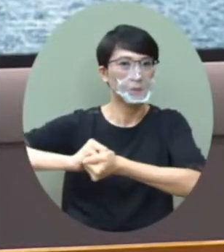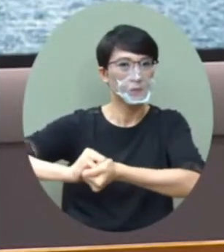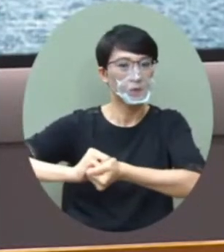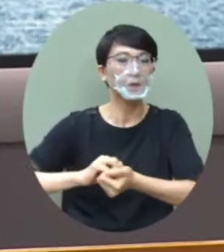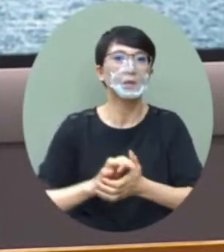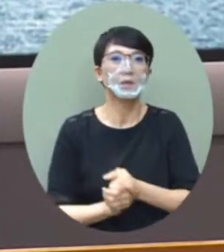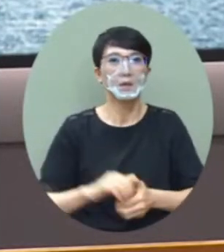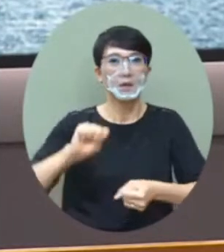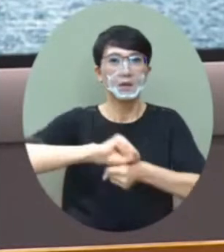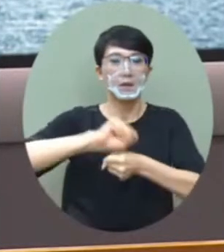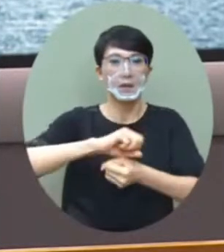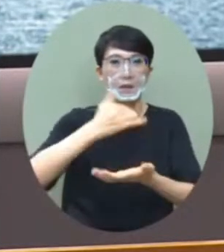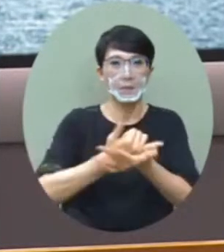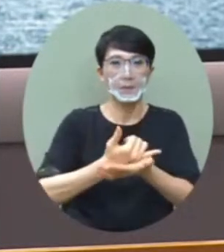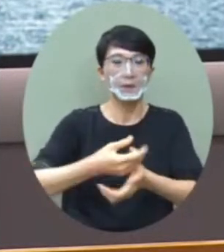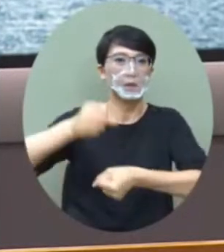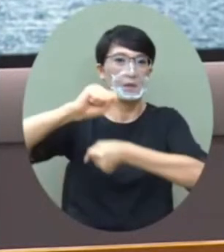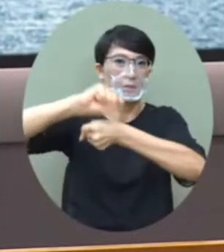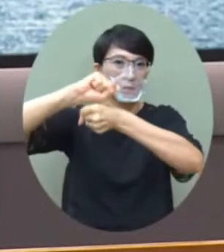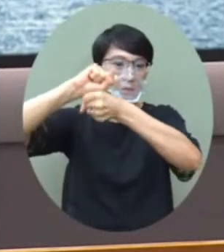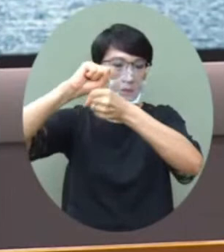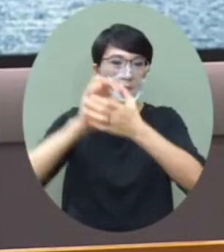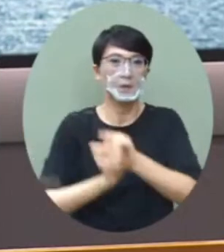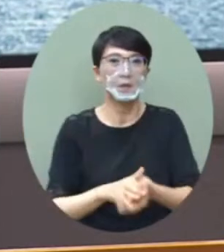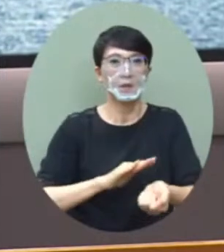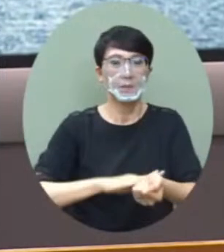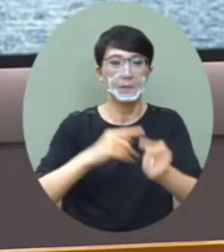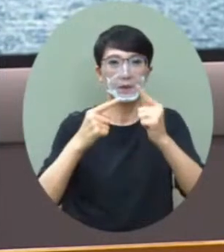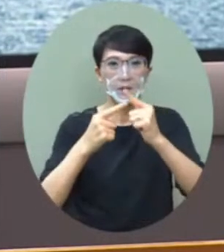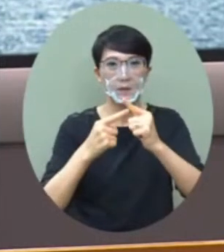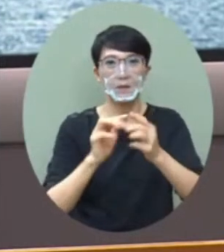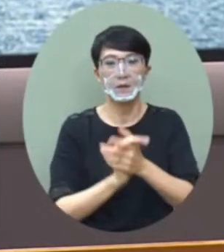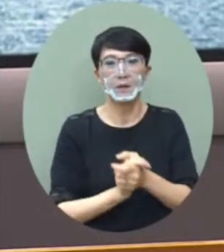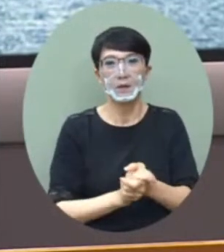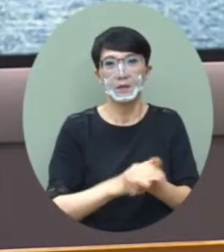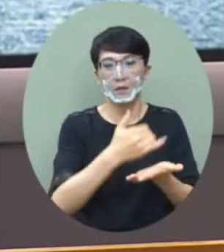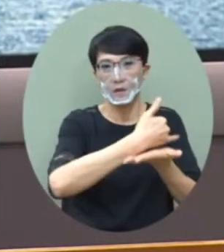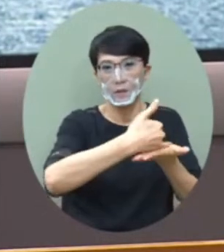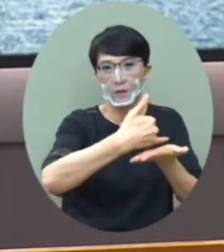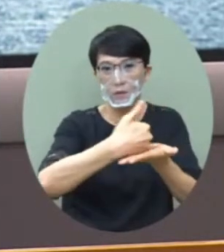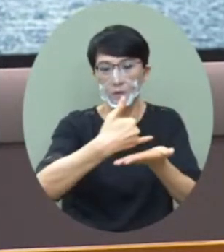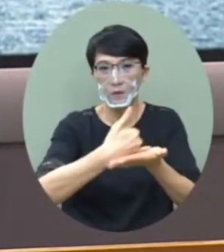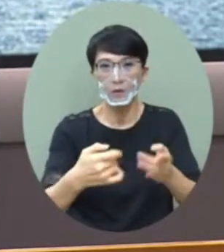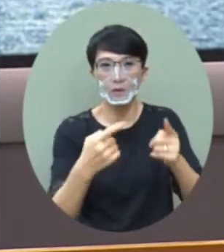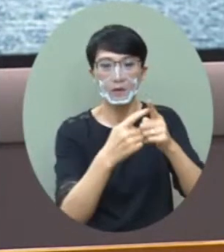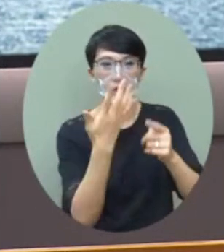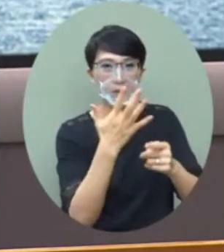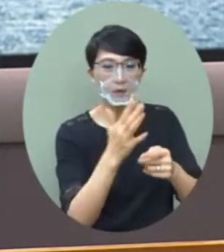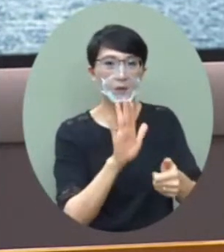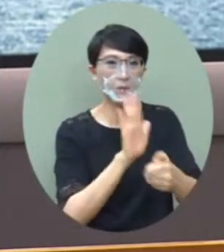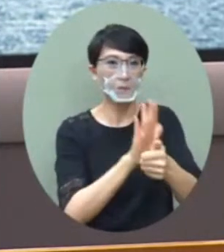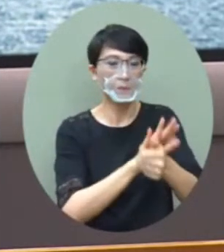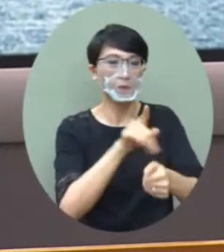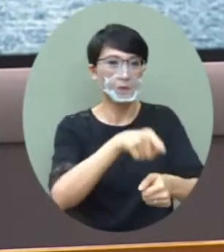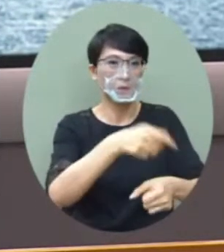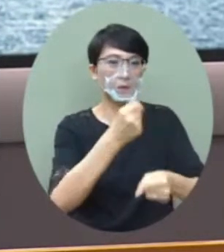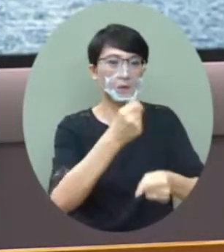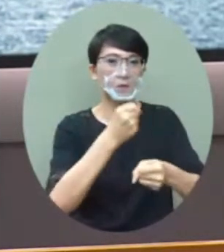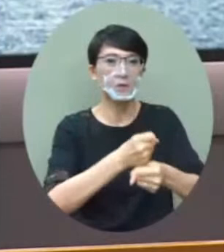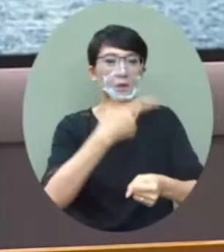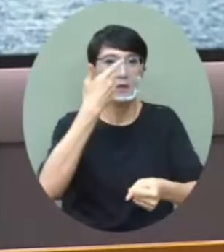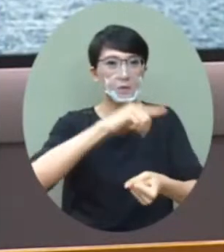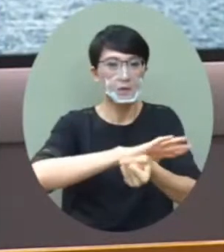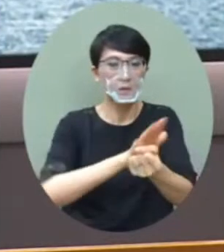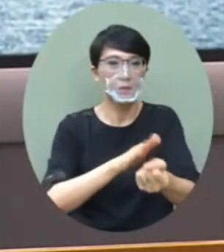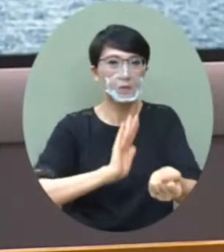Of course, if private hospitals can provide more beds for public hospital patients, then we can then